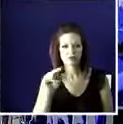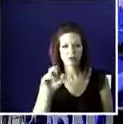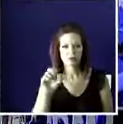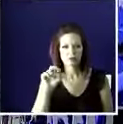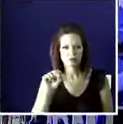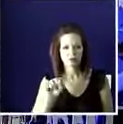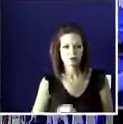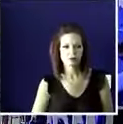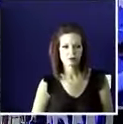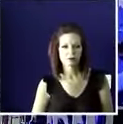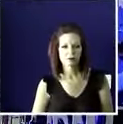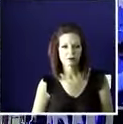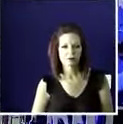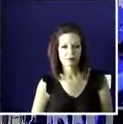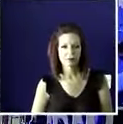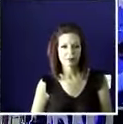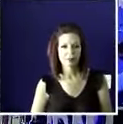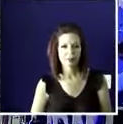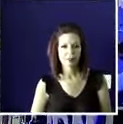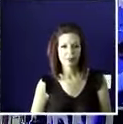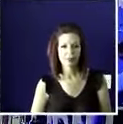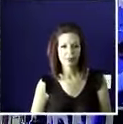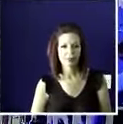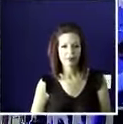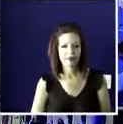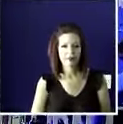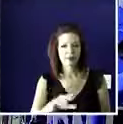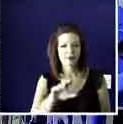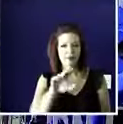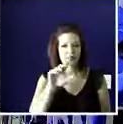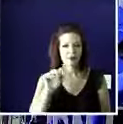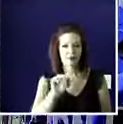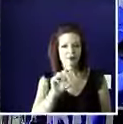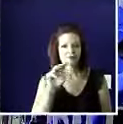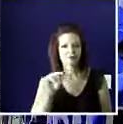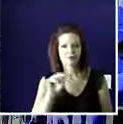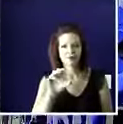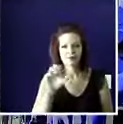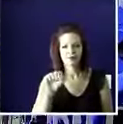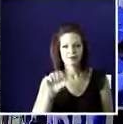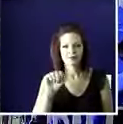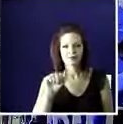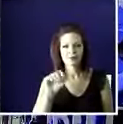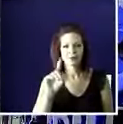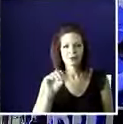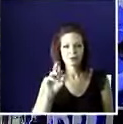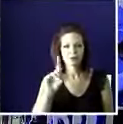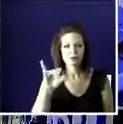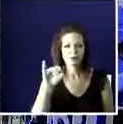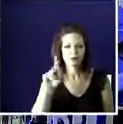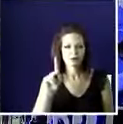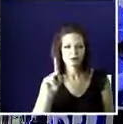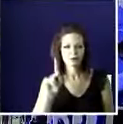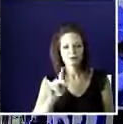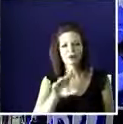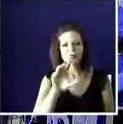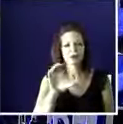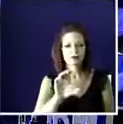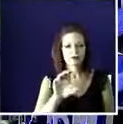Cade Mason Sidorsik. Carson Nicole Murray.